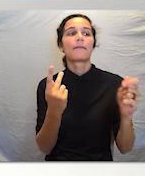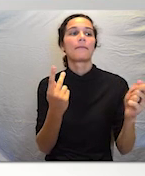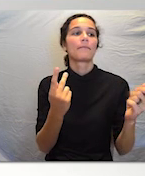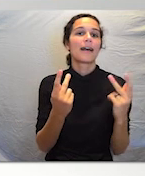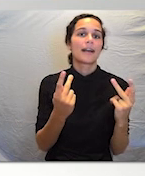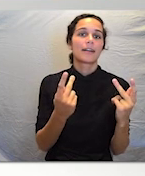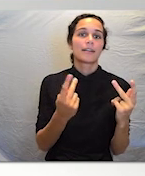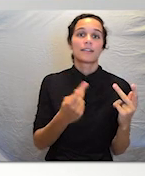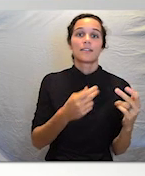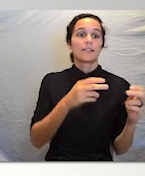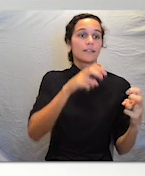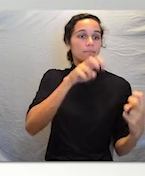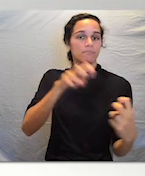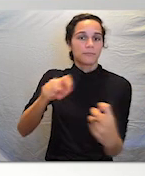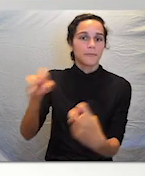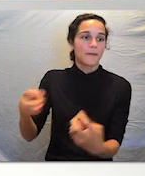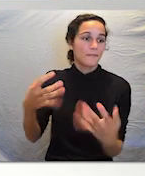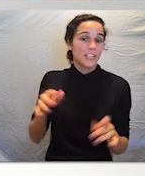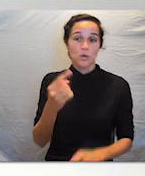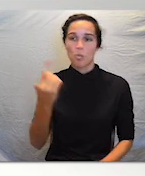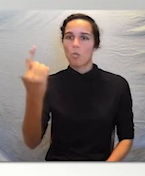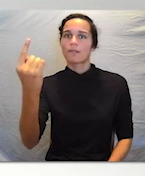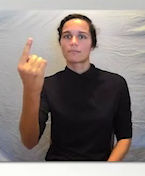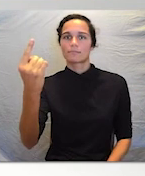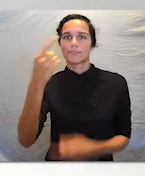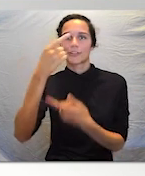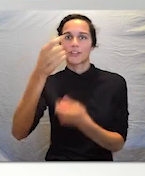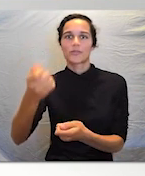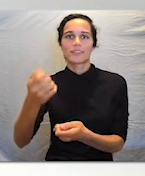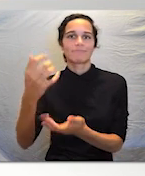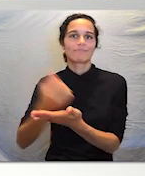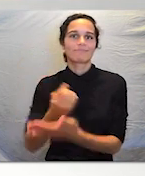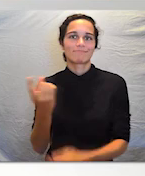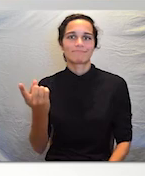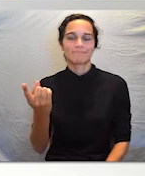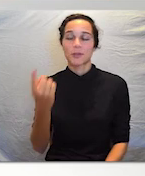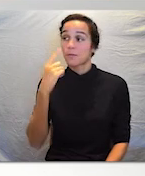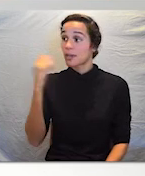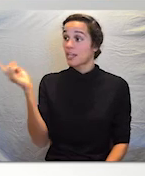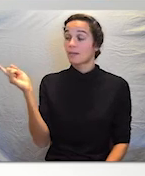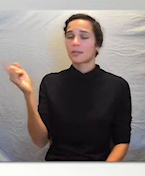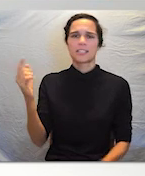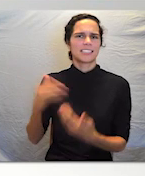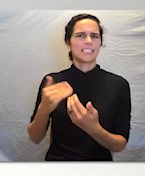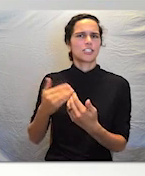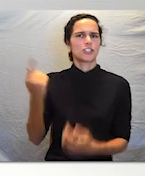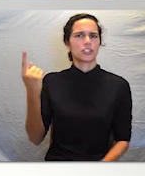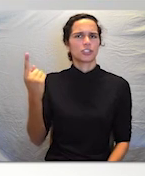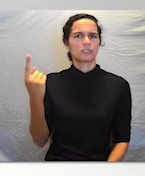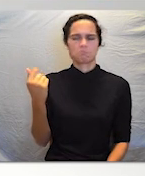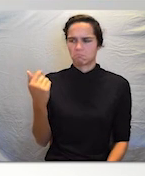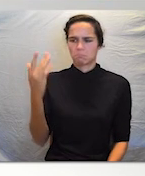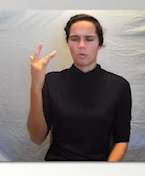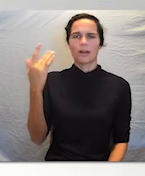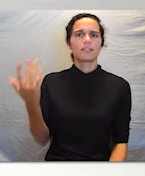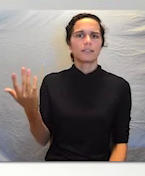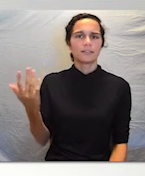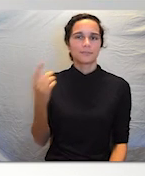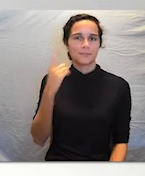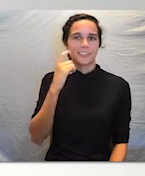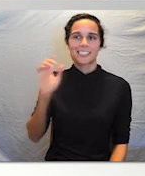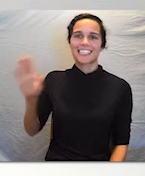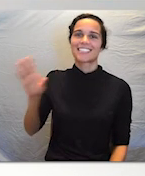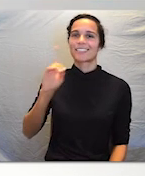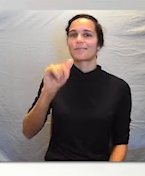interested. And for him, it's so much easier, and I wonder why that is. It's because his